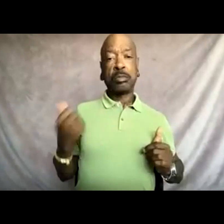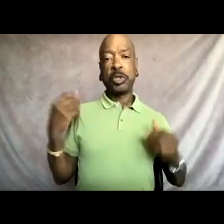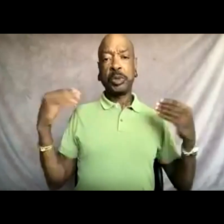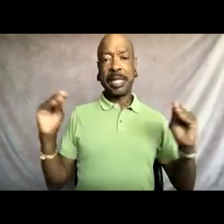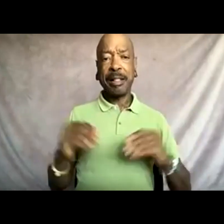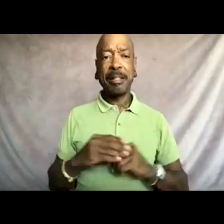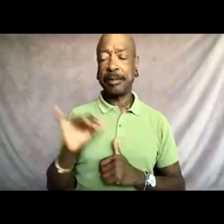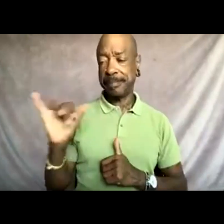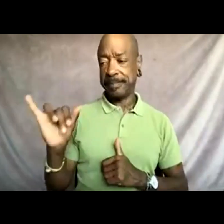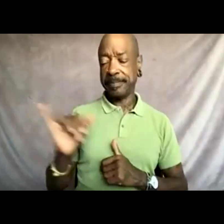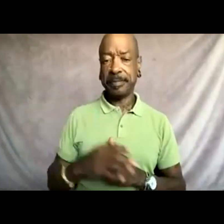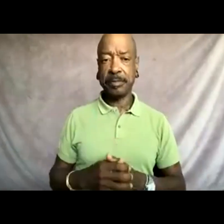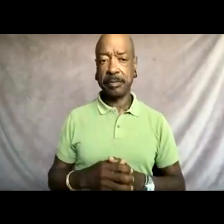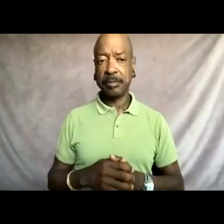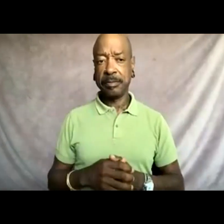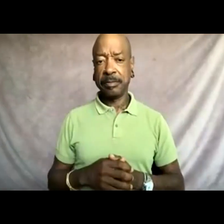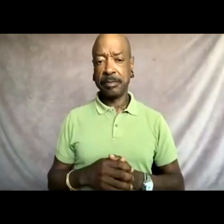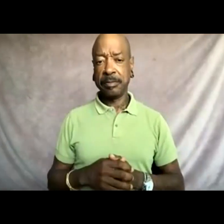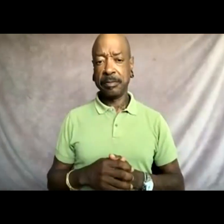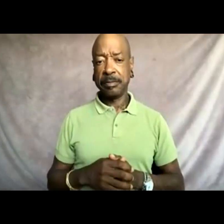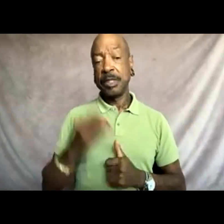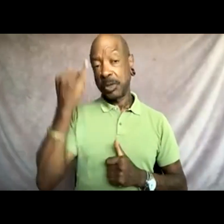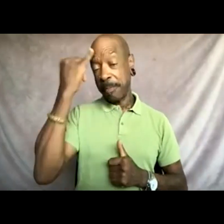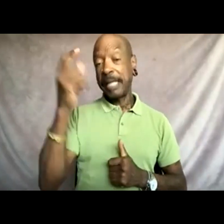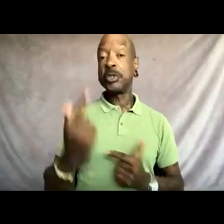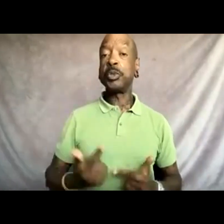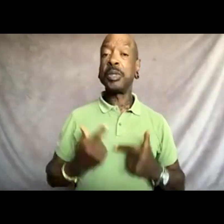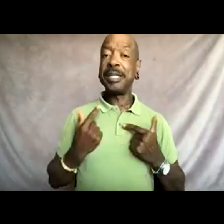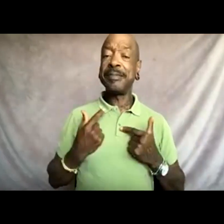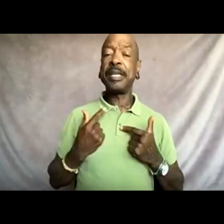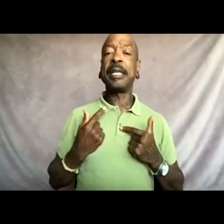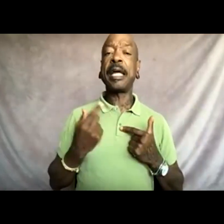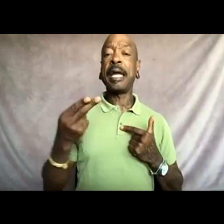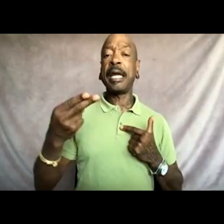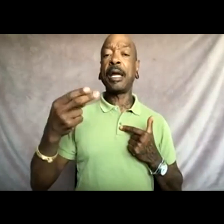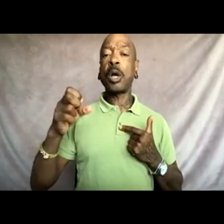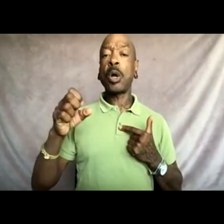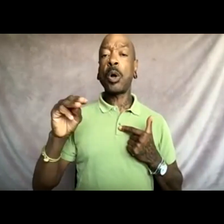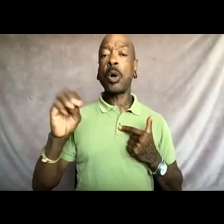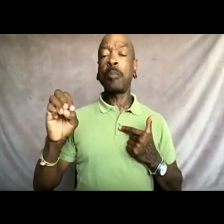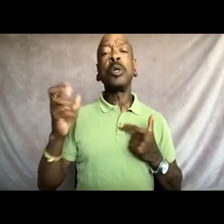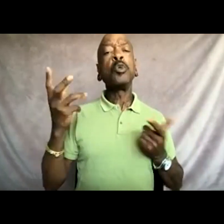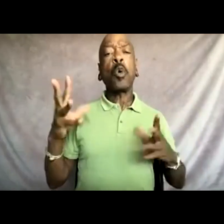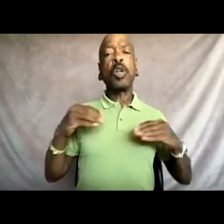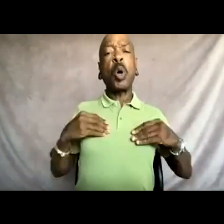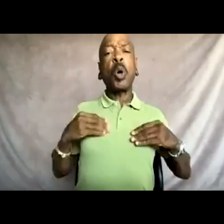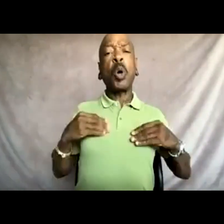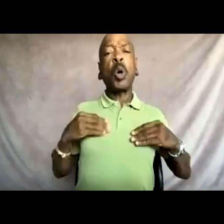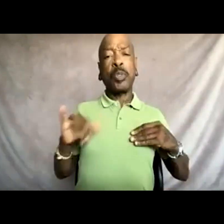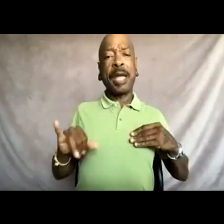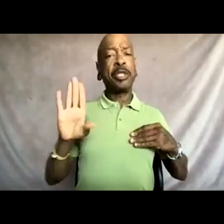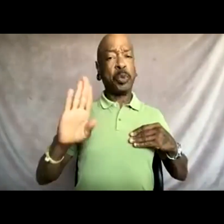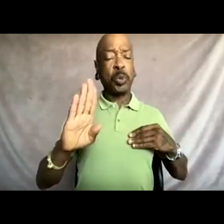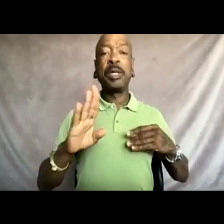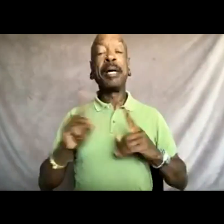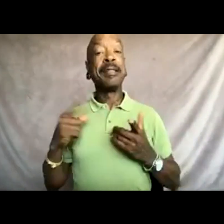Yeah. Yeah, so imagine you live in a home that you own, but the land underneath is owned by a land